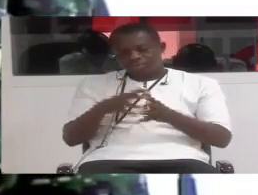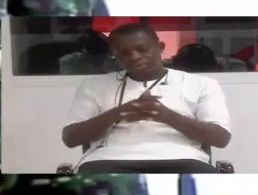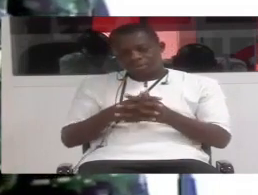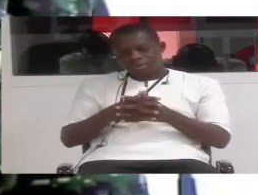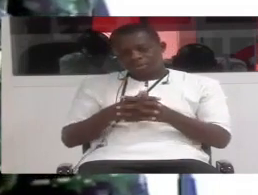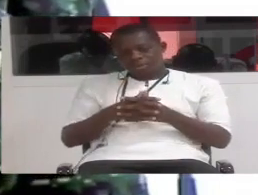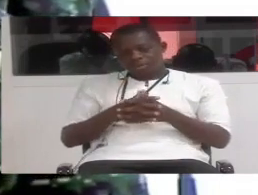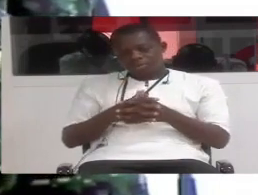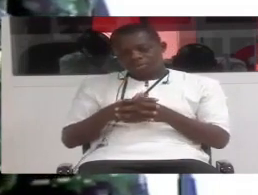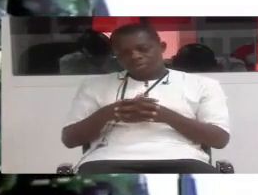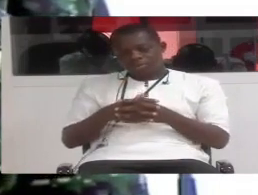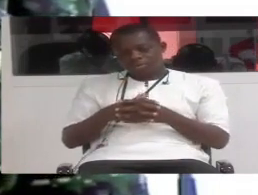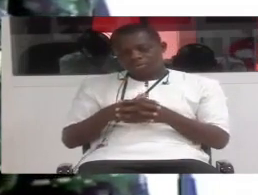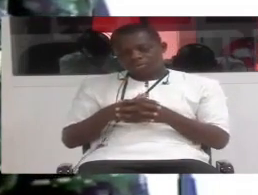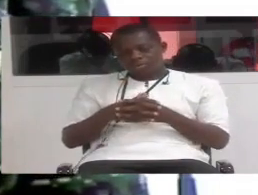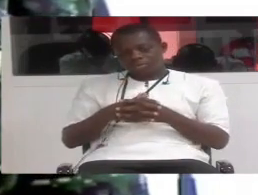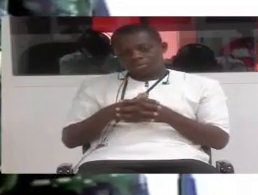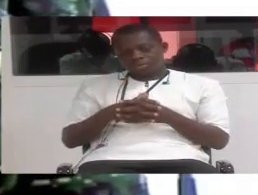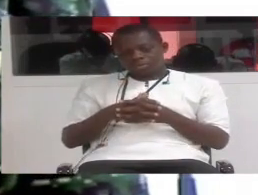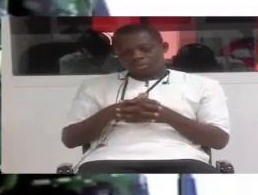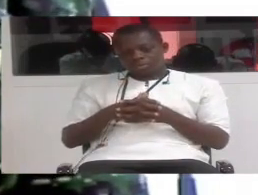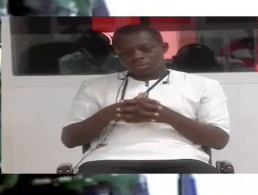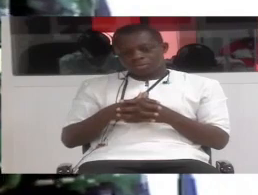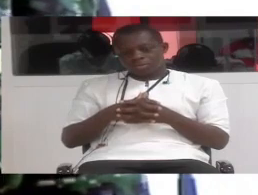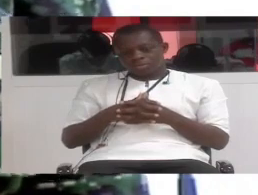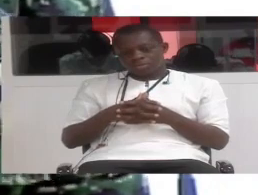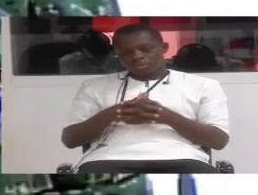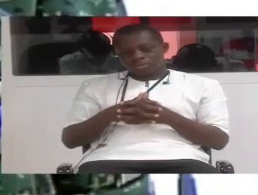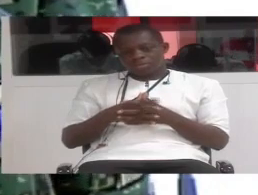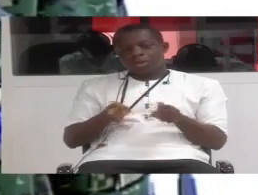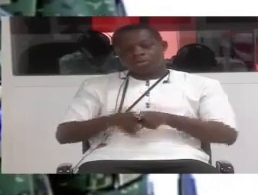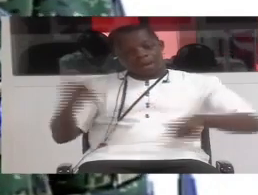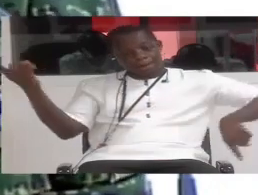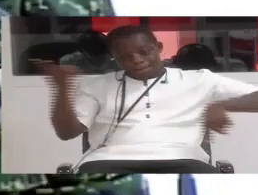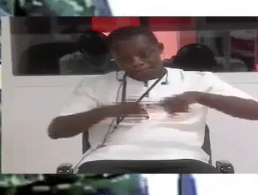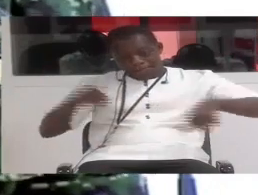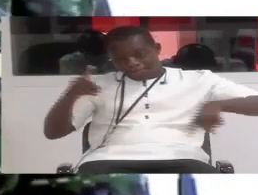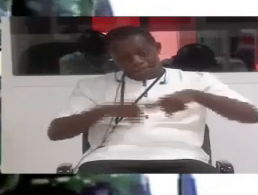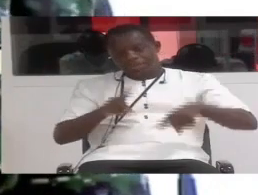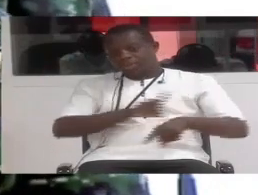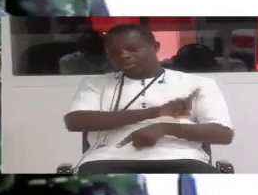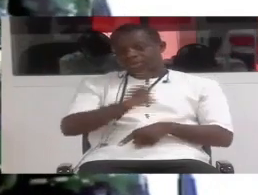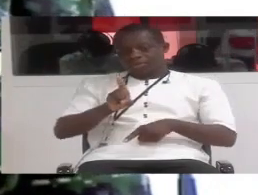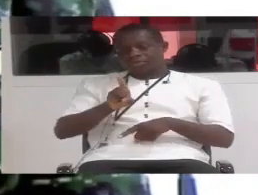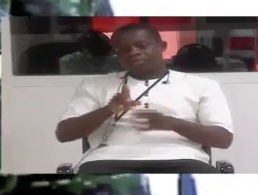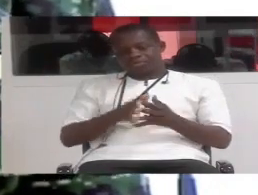len lenen lo xamné bokkuul ak laccé rek laccé nen. Door nañ len. They were beaten.